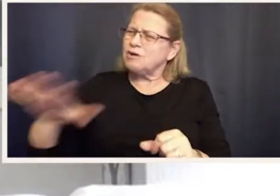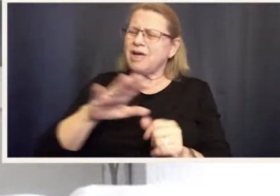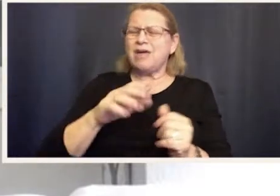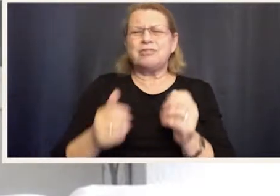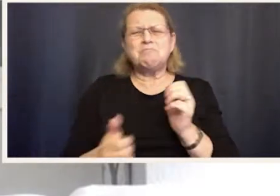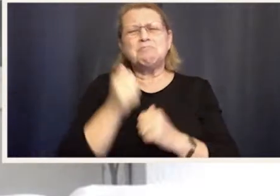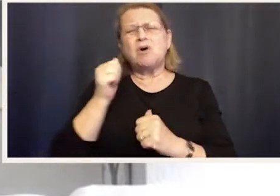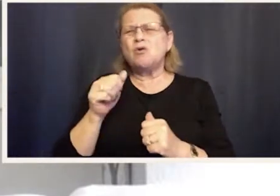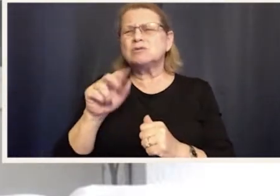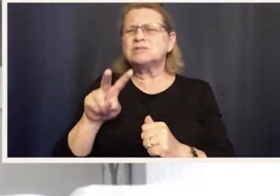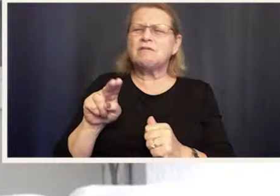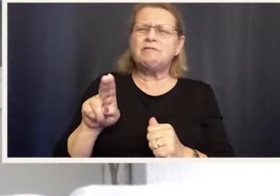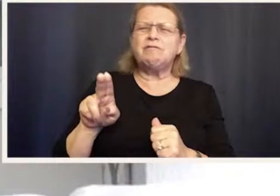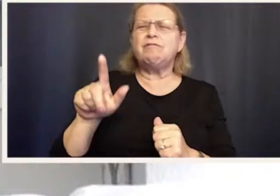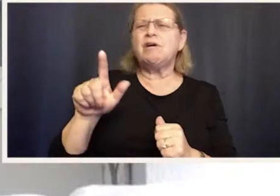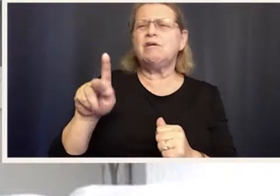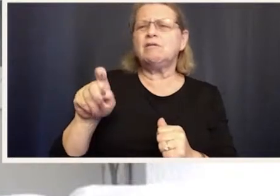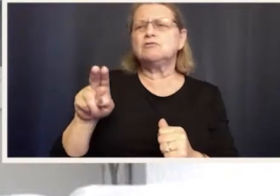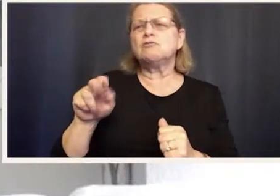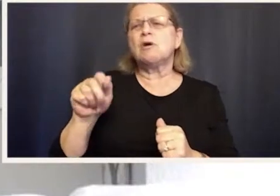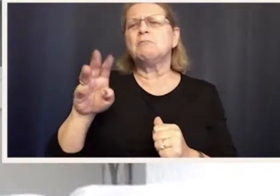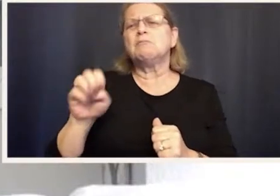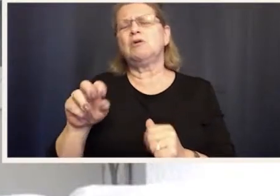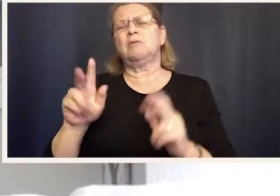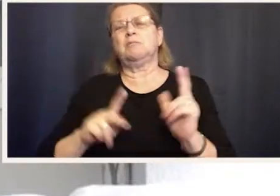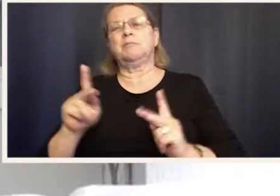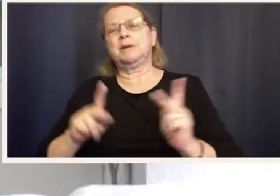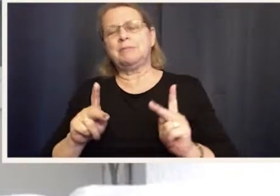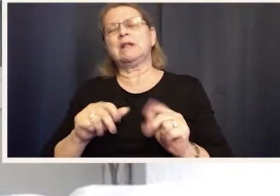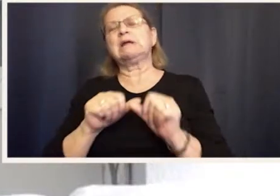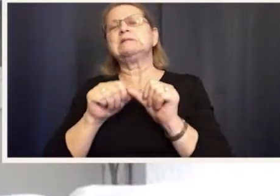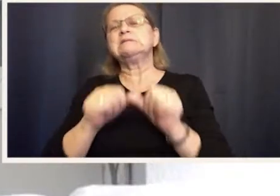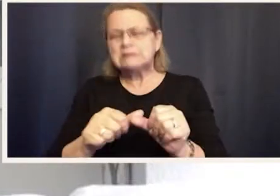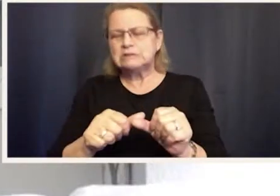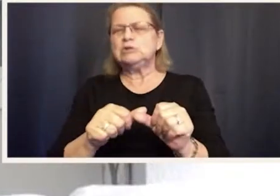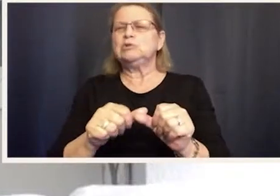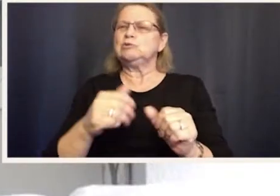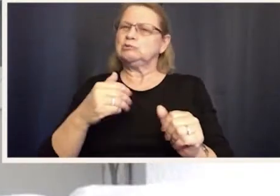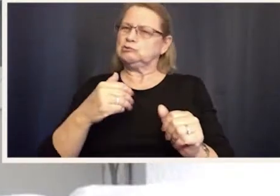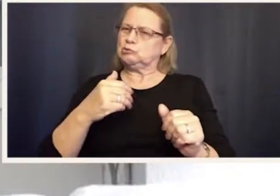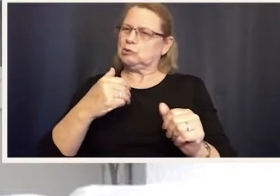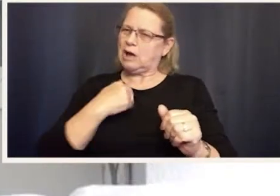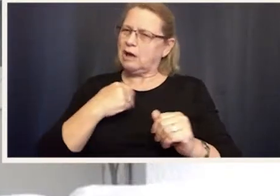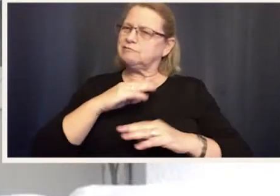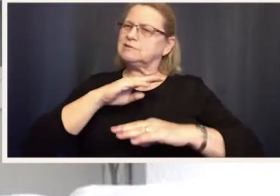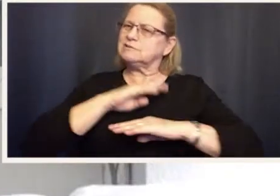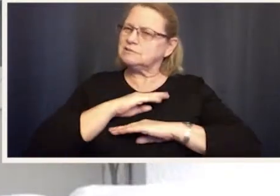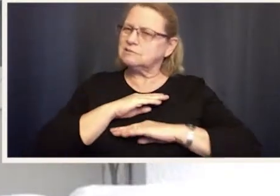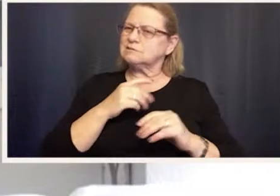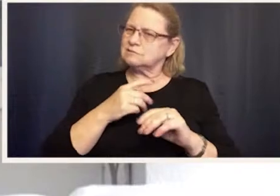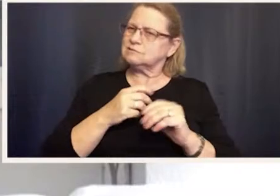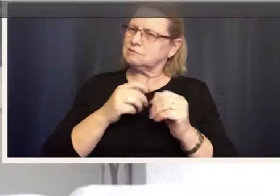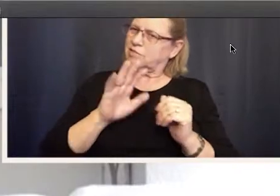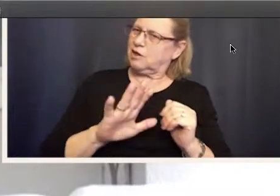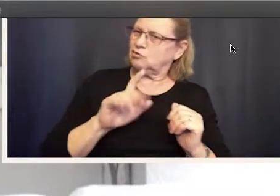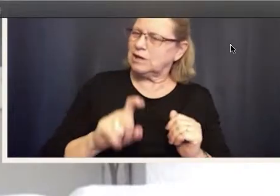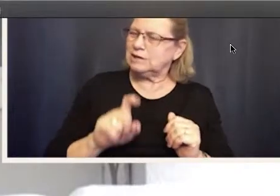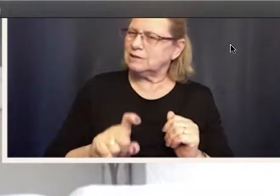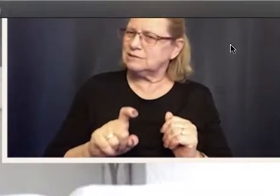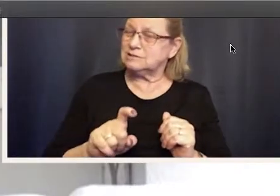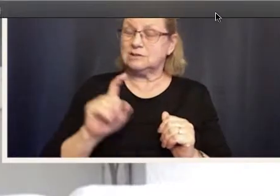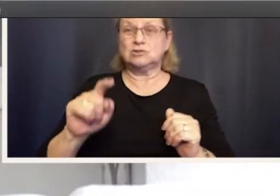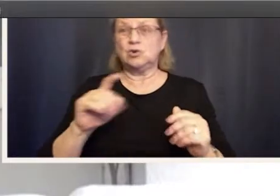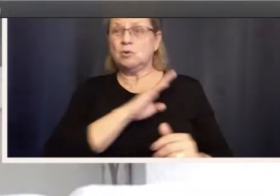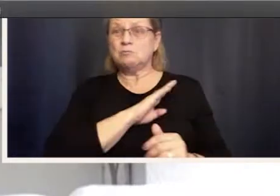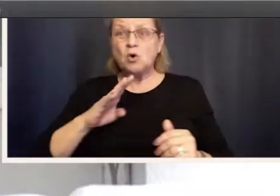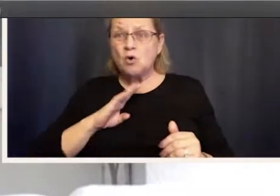most vulnerable continue to have their needs met. Thank you so, so very much. To my board of directors,